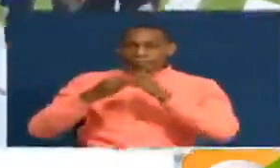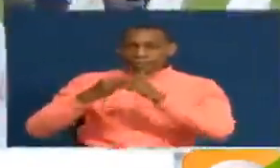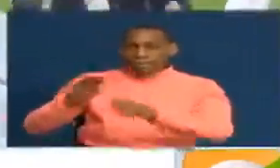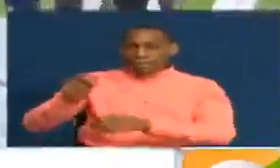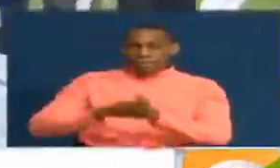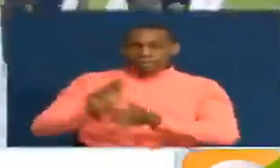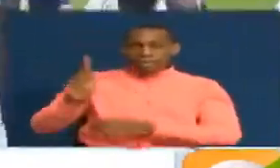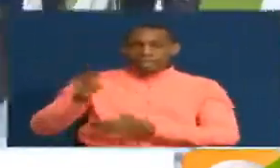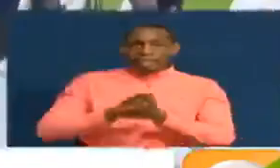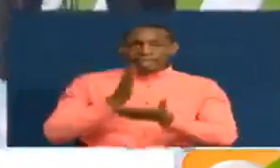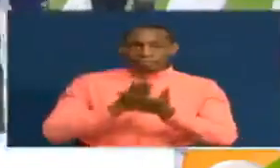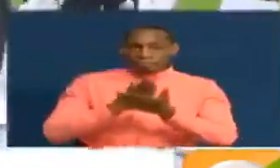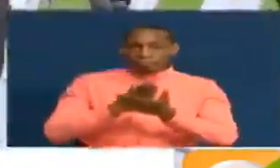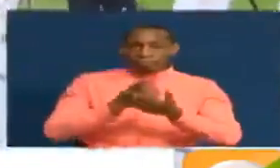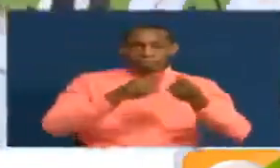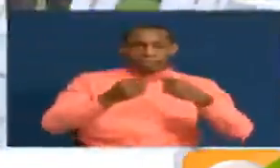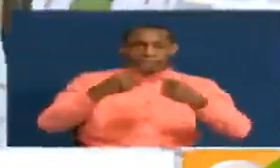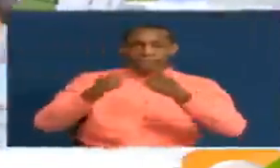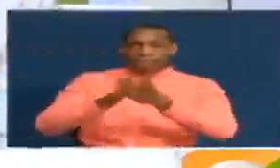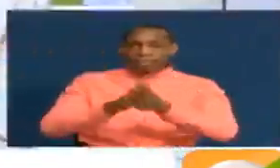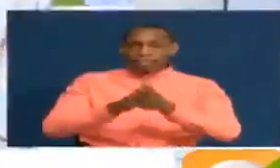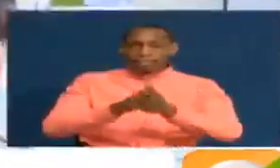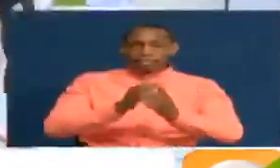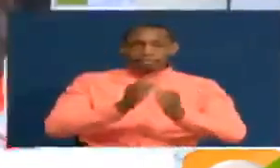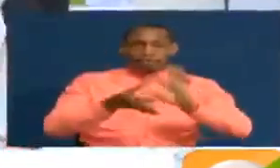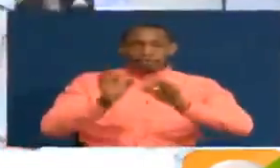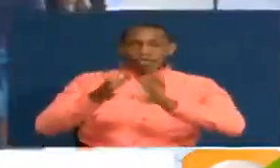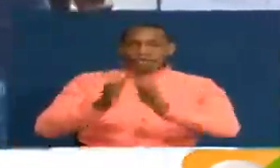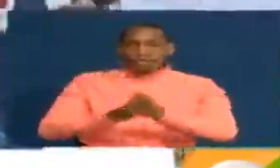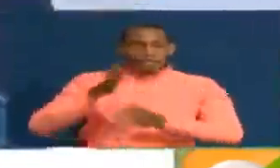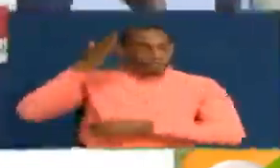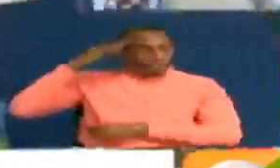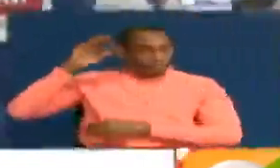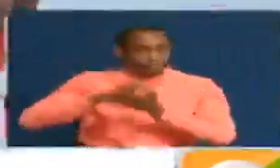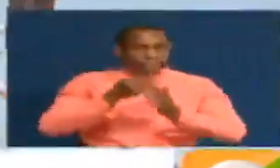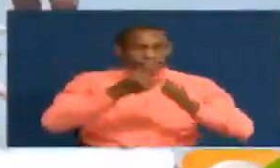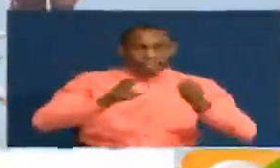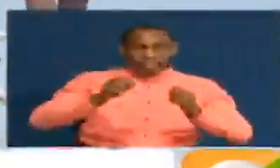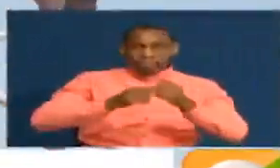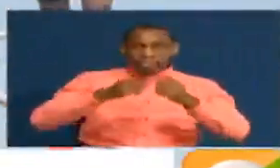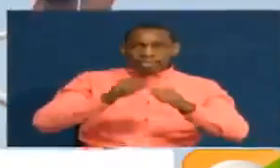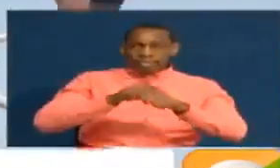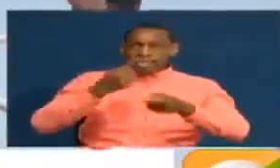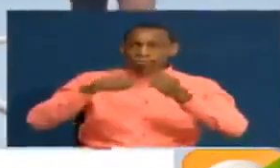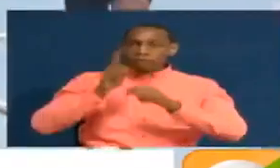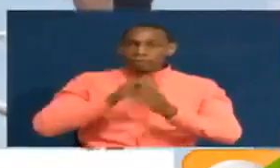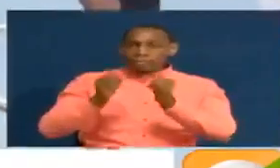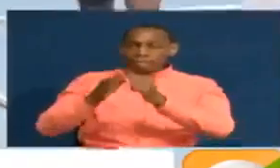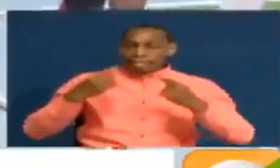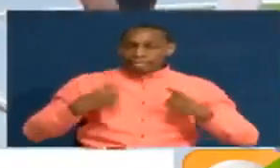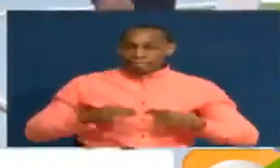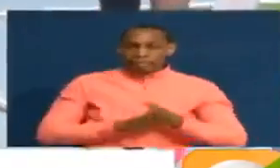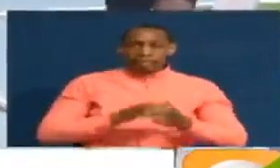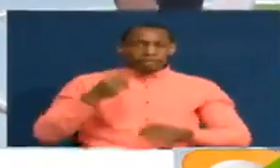meters. Kenya enjoyed its most successful outing at an Olympics in Rio in 2016 after collecting 13